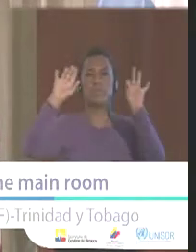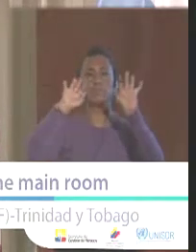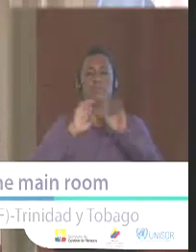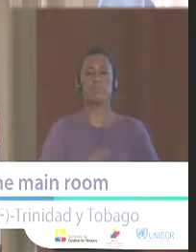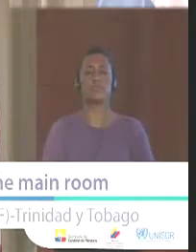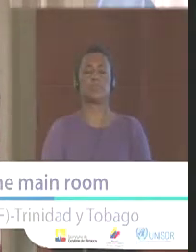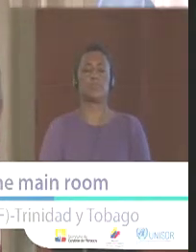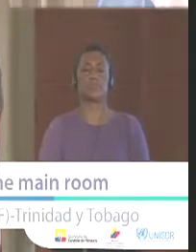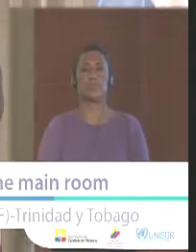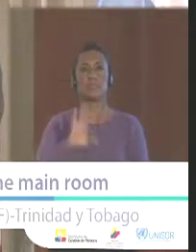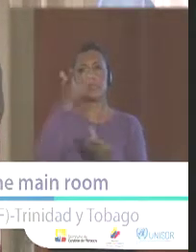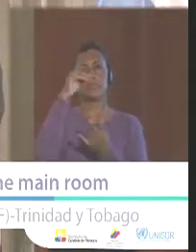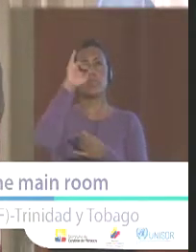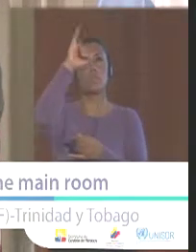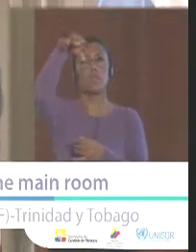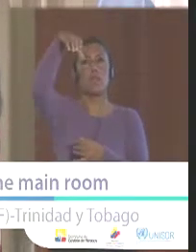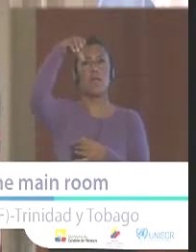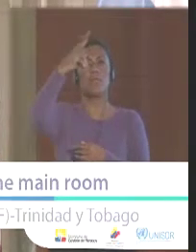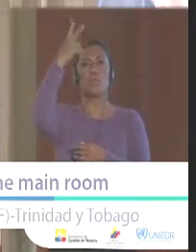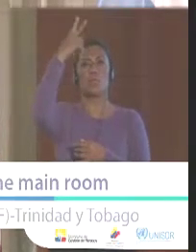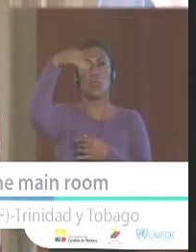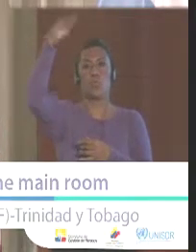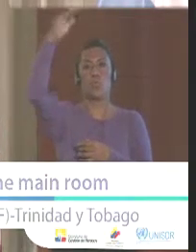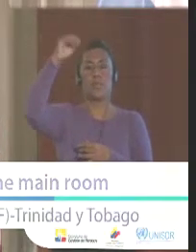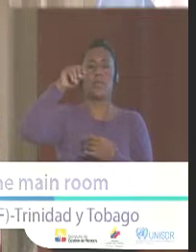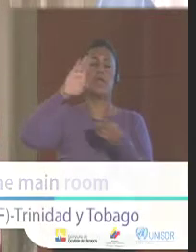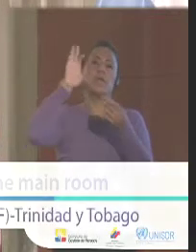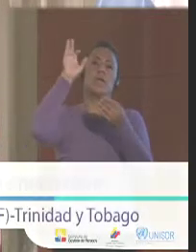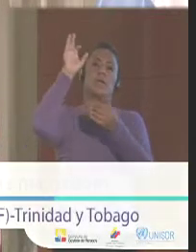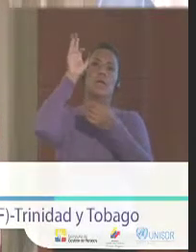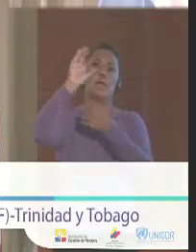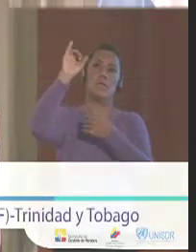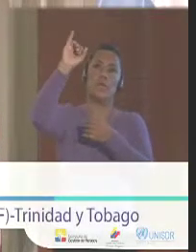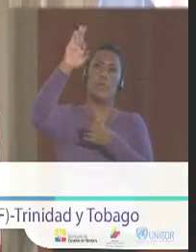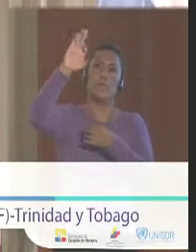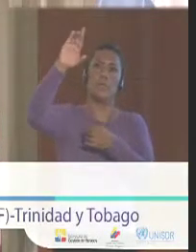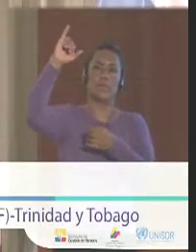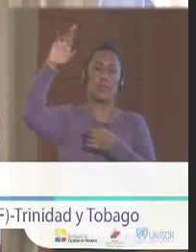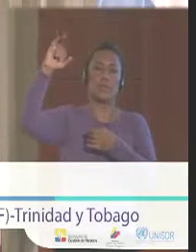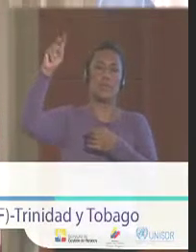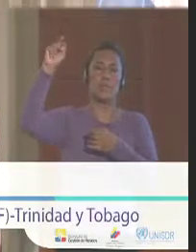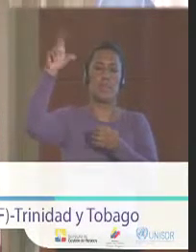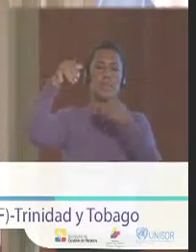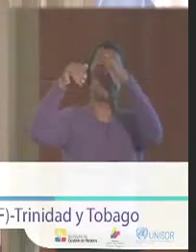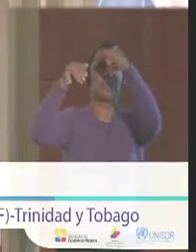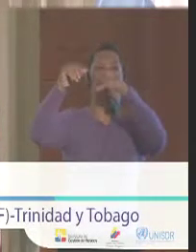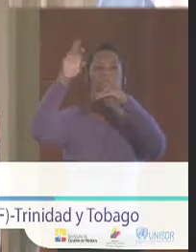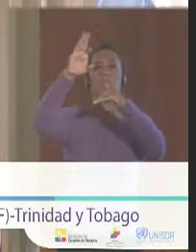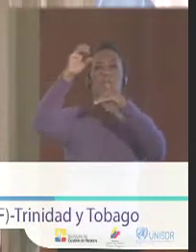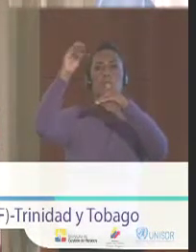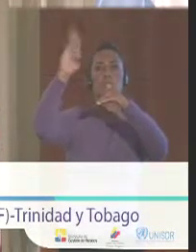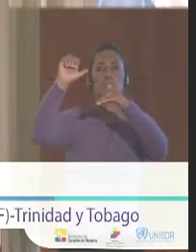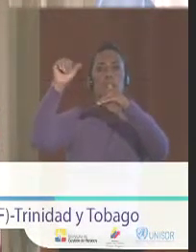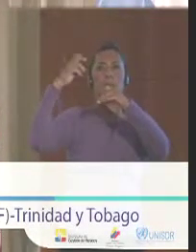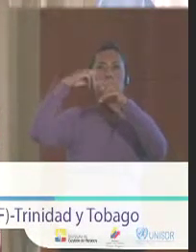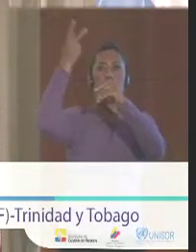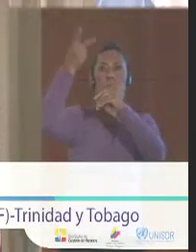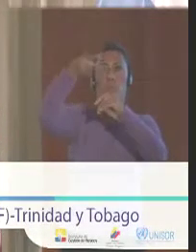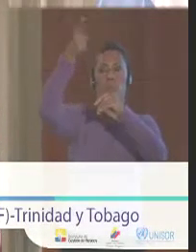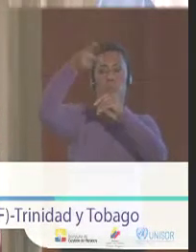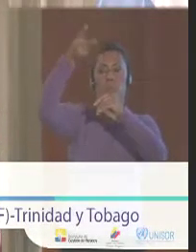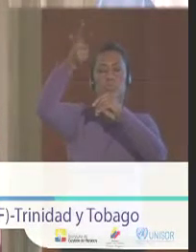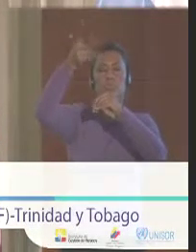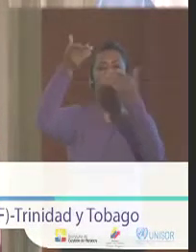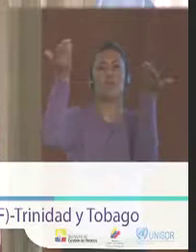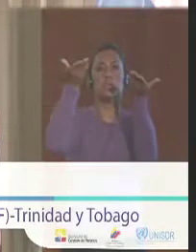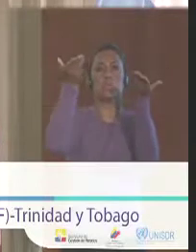islands, Trinidad and Tobago. And Trinidad and Tobago lies on the southern margins of